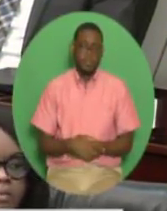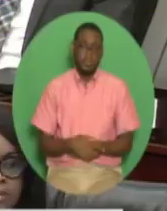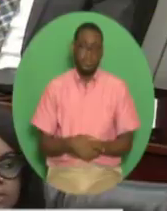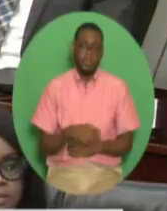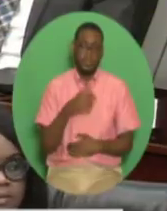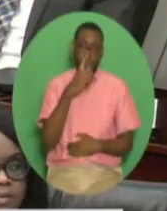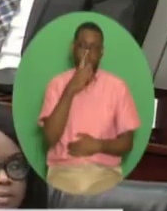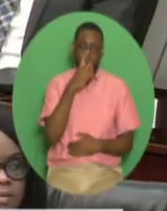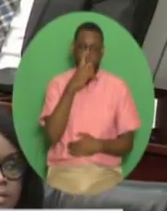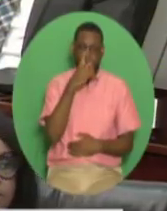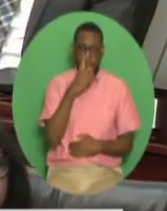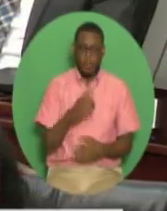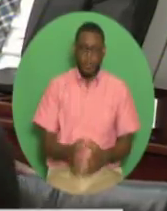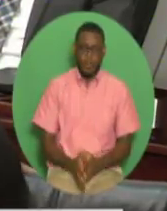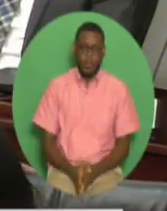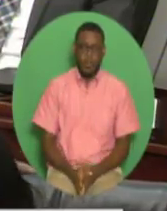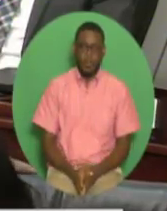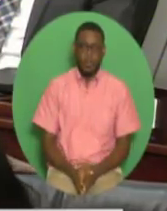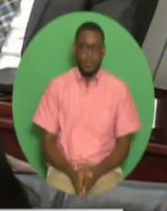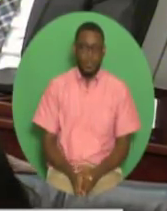With respect to our First Peoples,